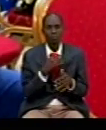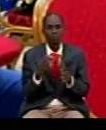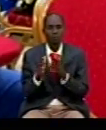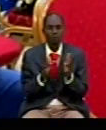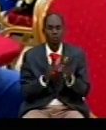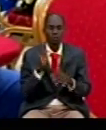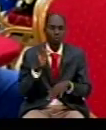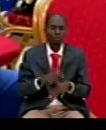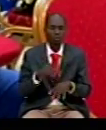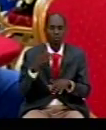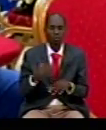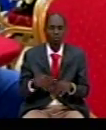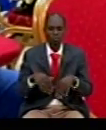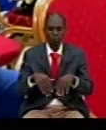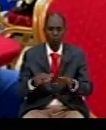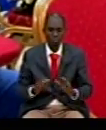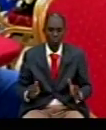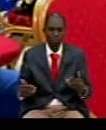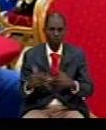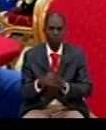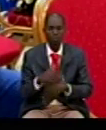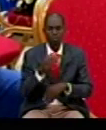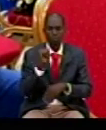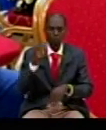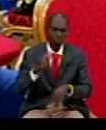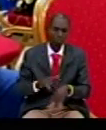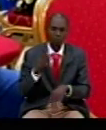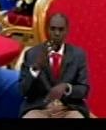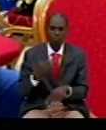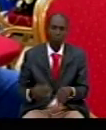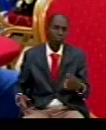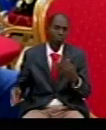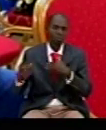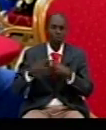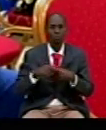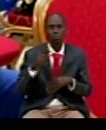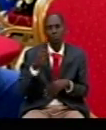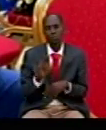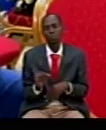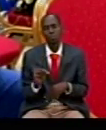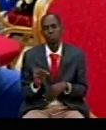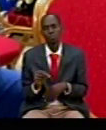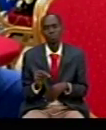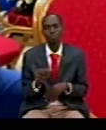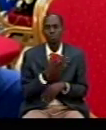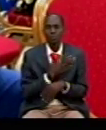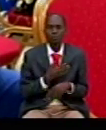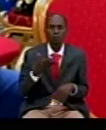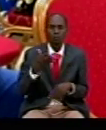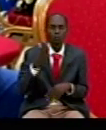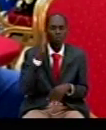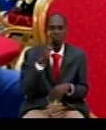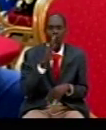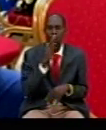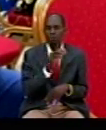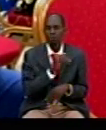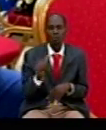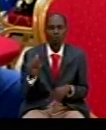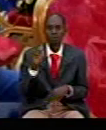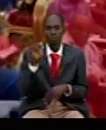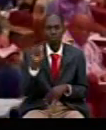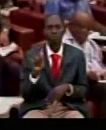the coffin, a touch of resurrection. Resurrection. And then there's going to be a touch